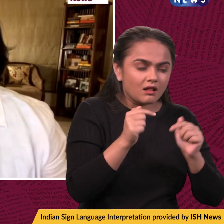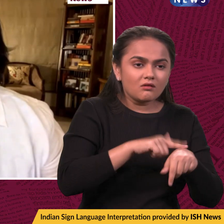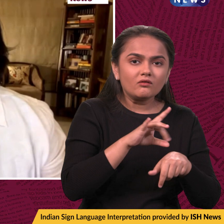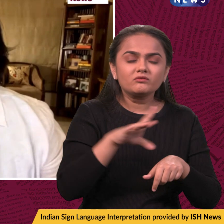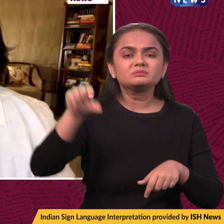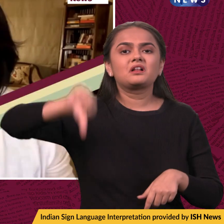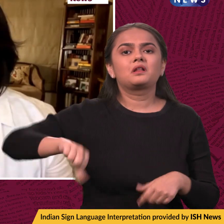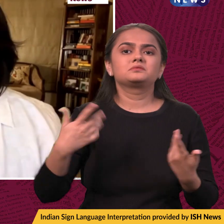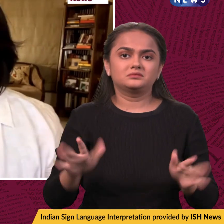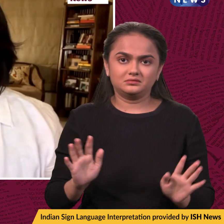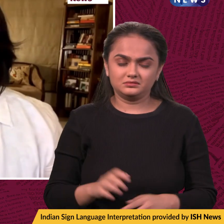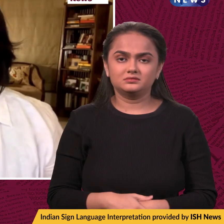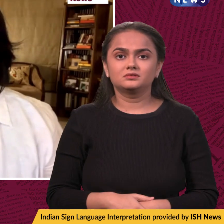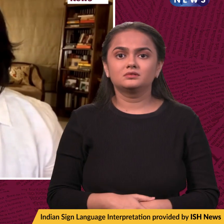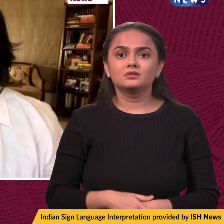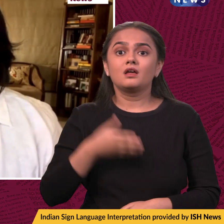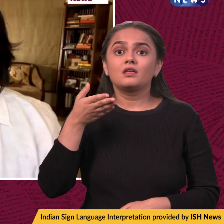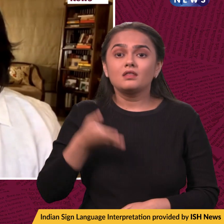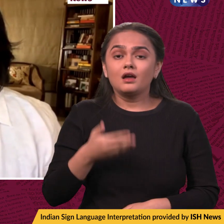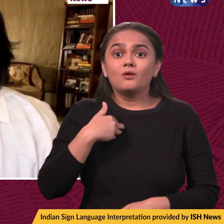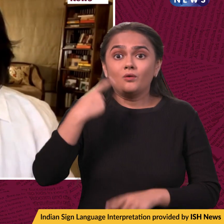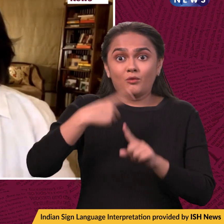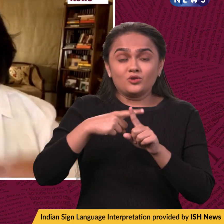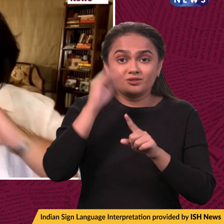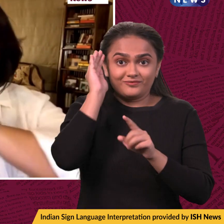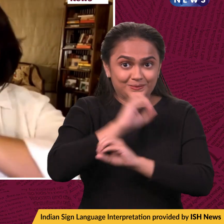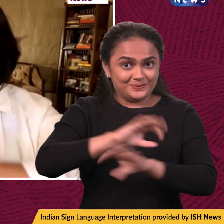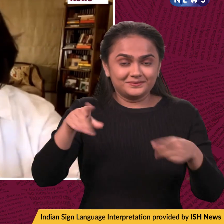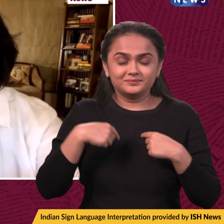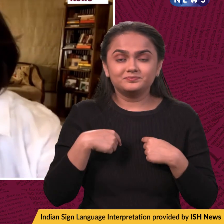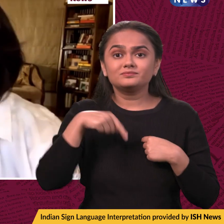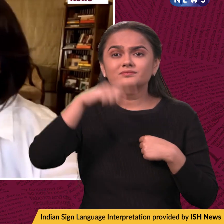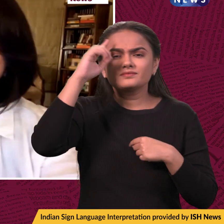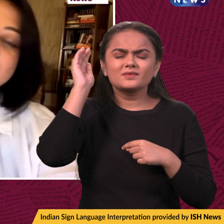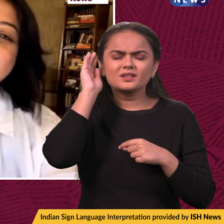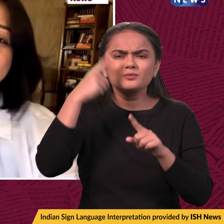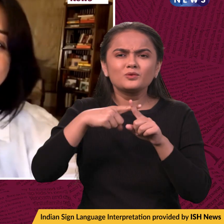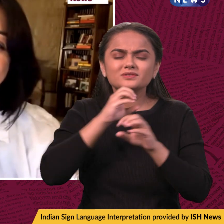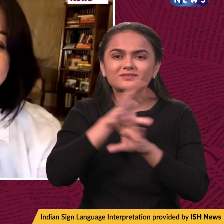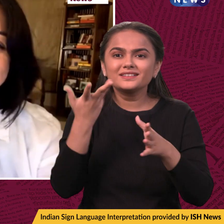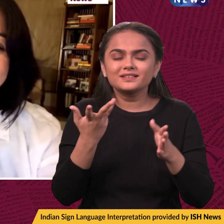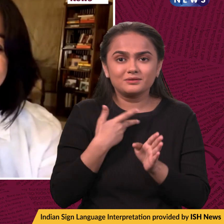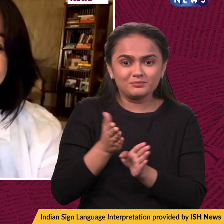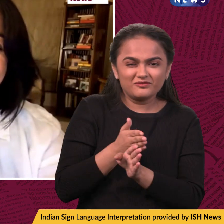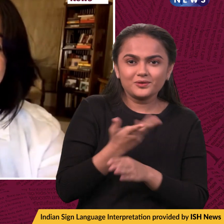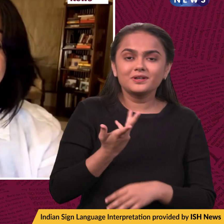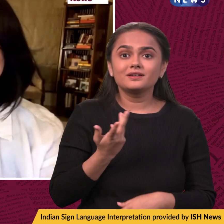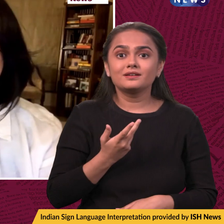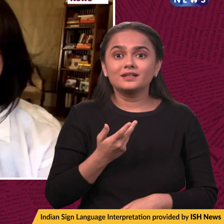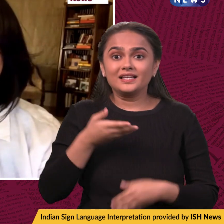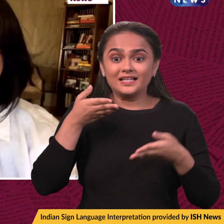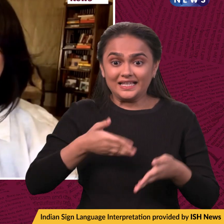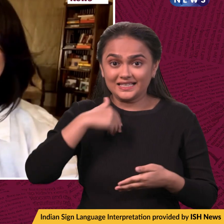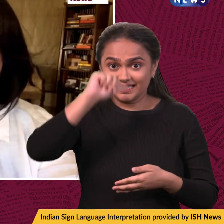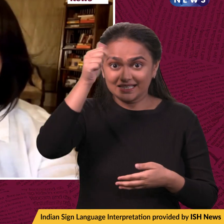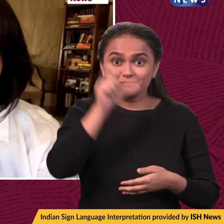Dutch counterpart. Moving on now to positive news. One piece of positive news, which we always give you to end your day with. An Indian